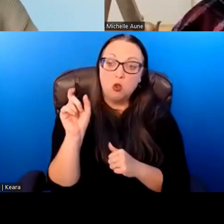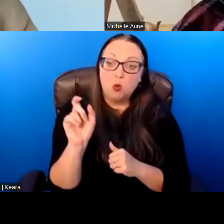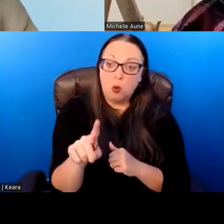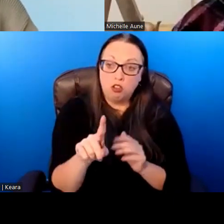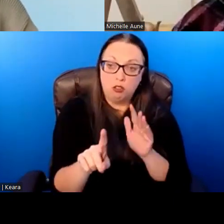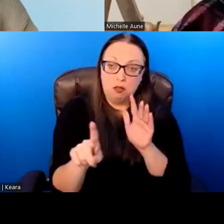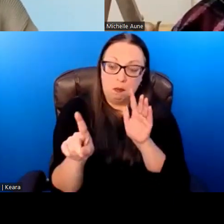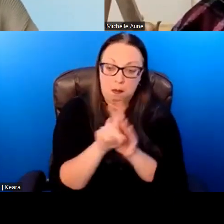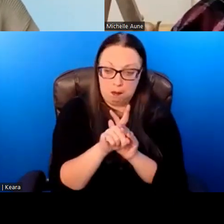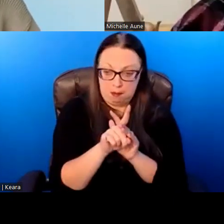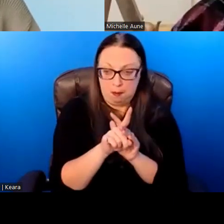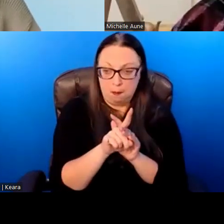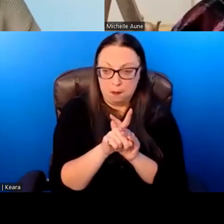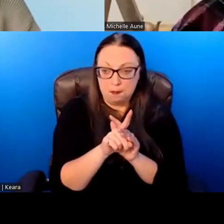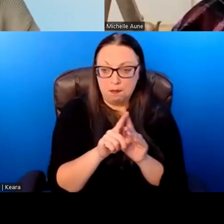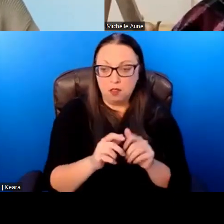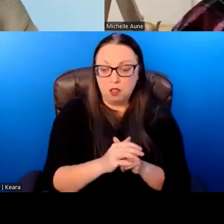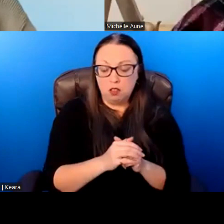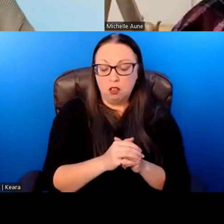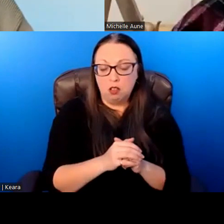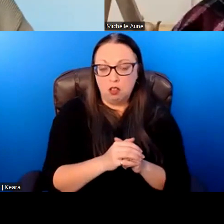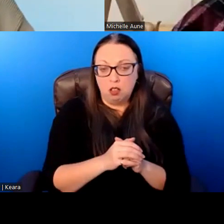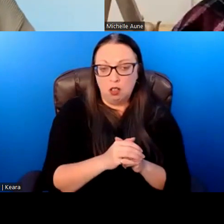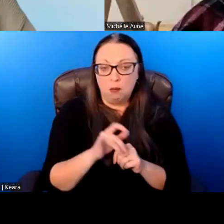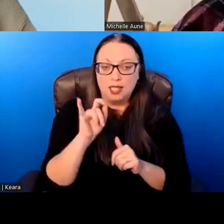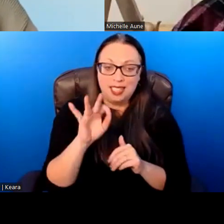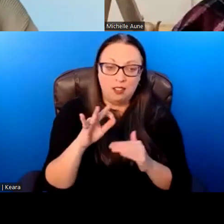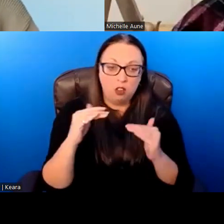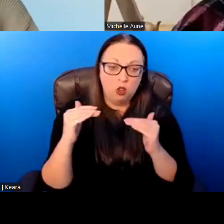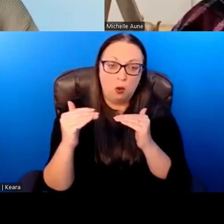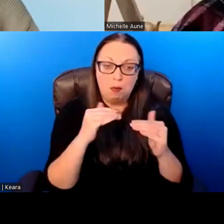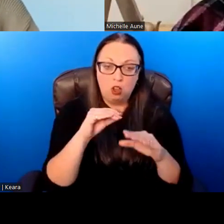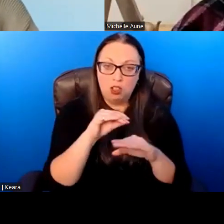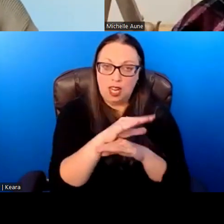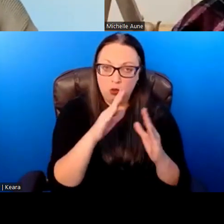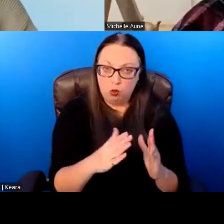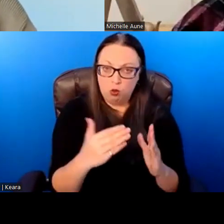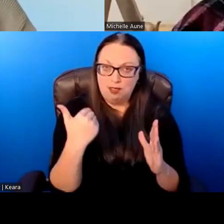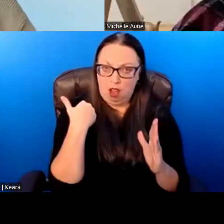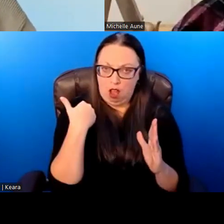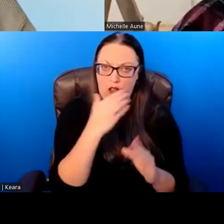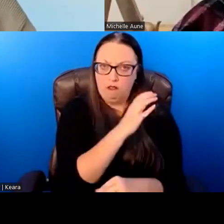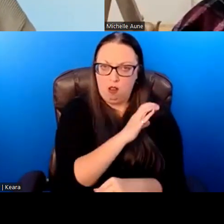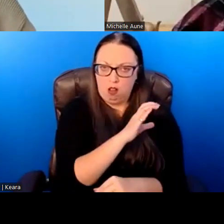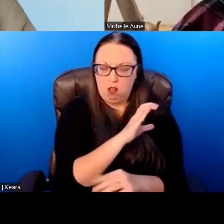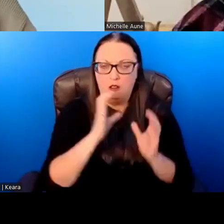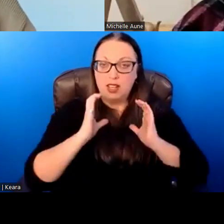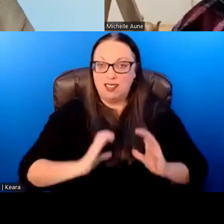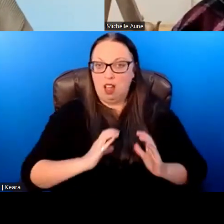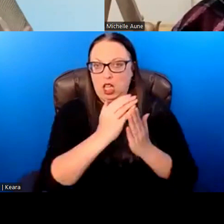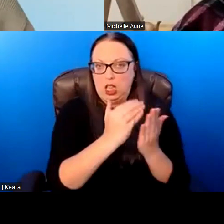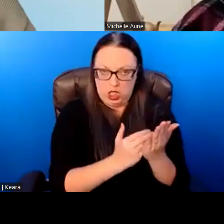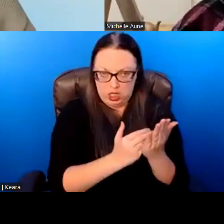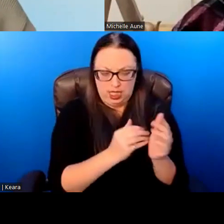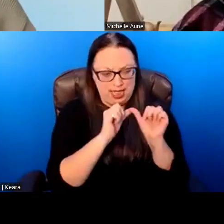came through was, if your peer counselors have a client list that they stay in contact with, or is